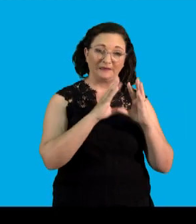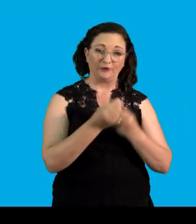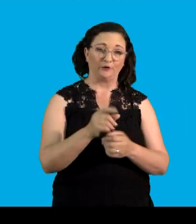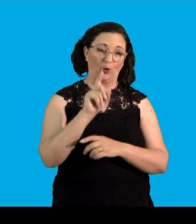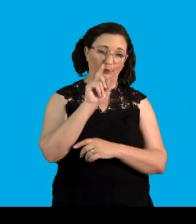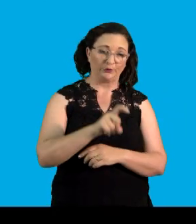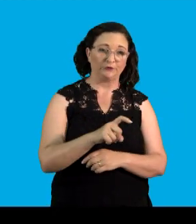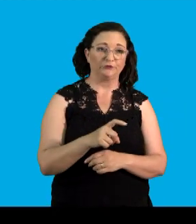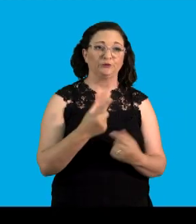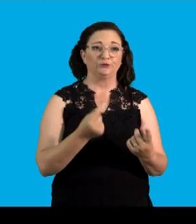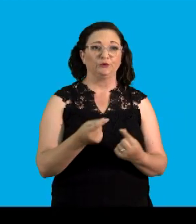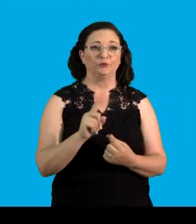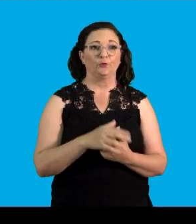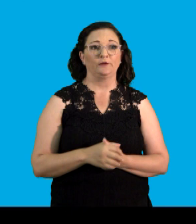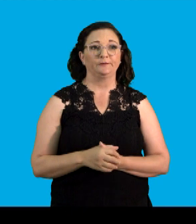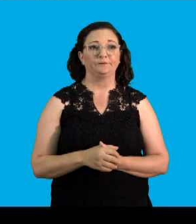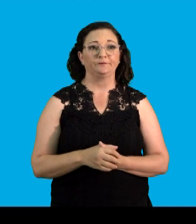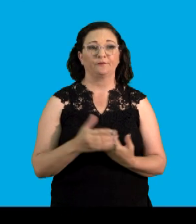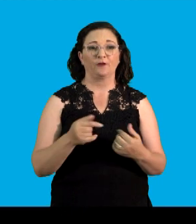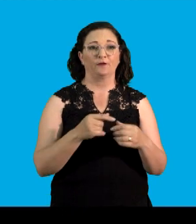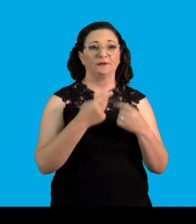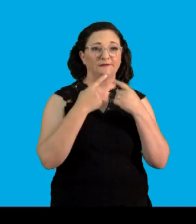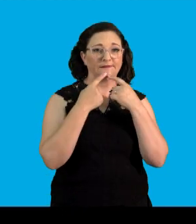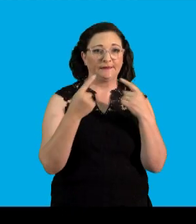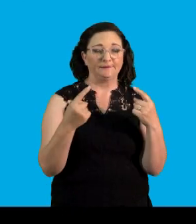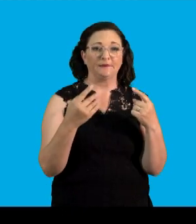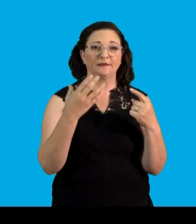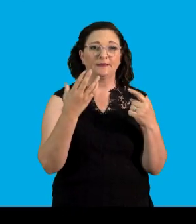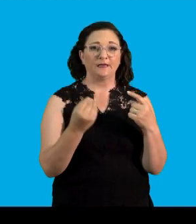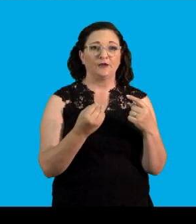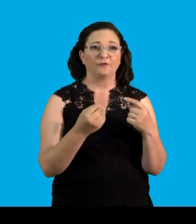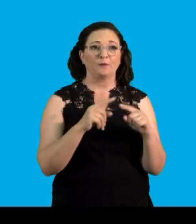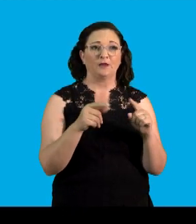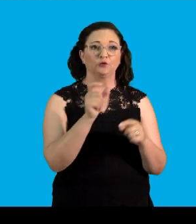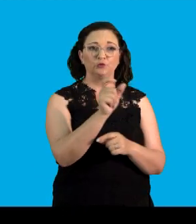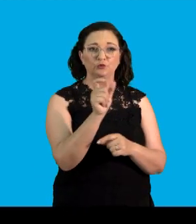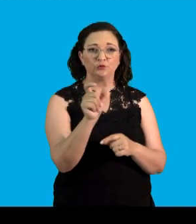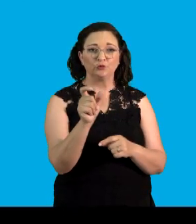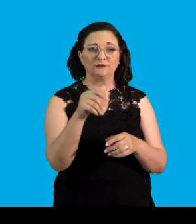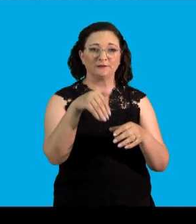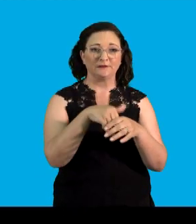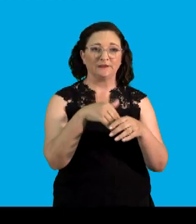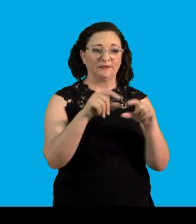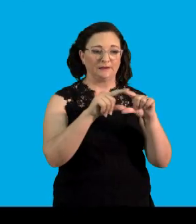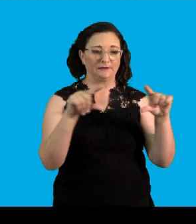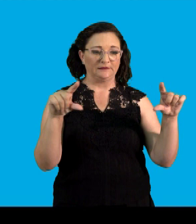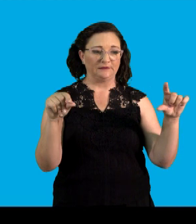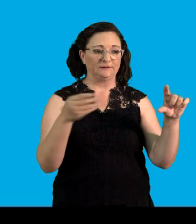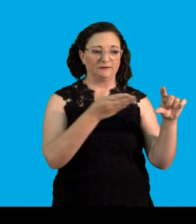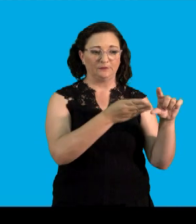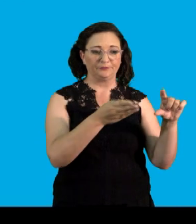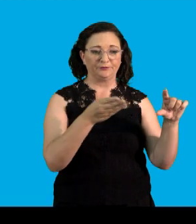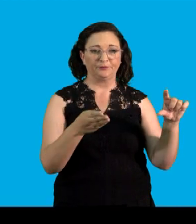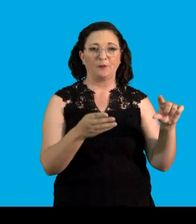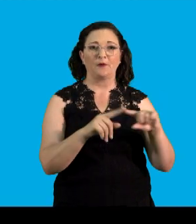A. It says here, complete the following statement by using the words provided in the list below. Write